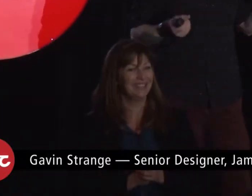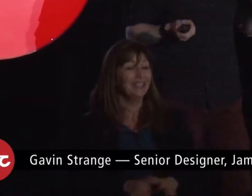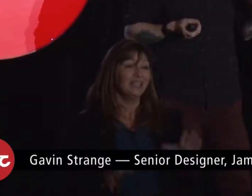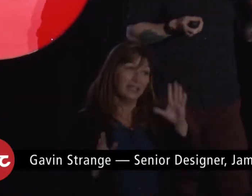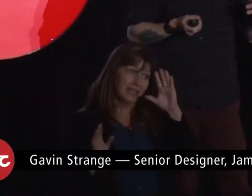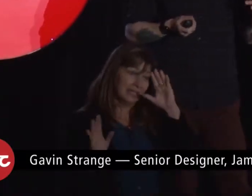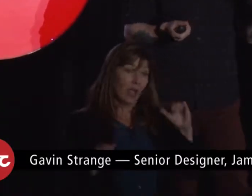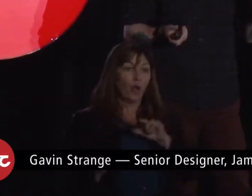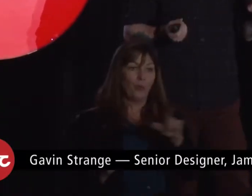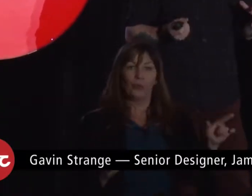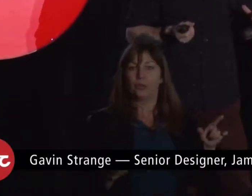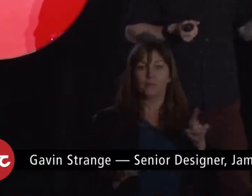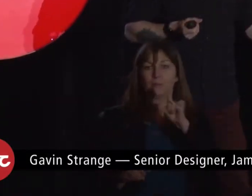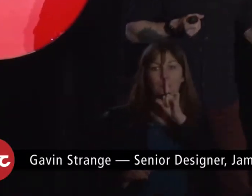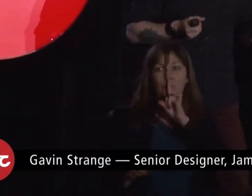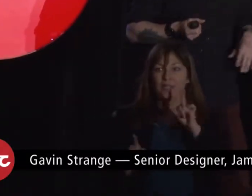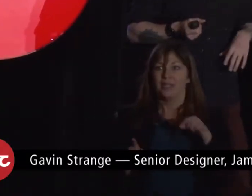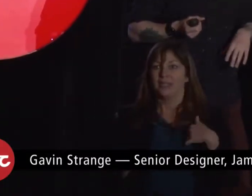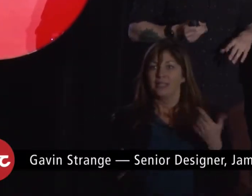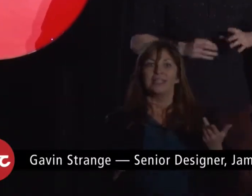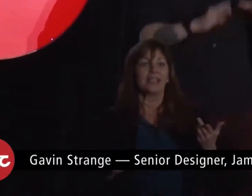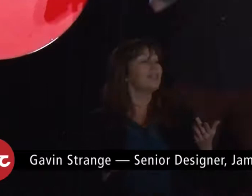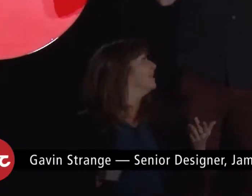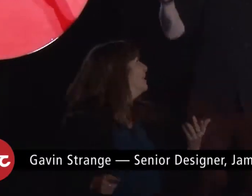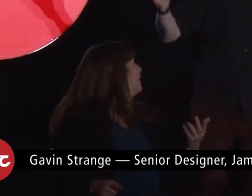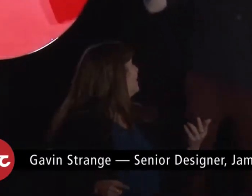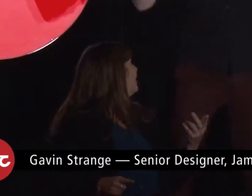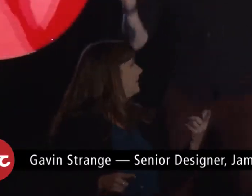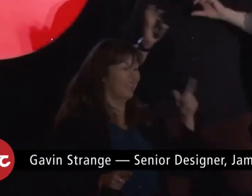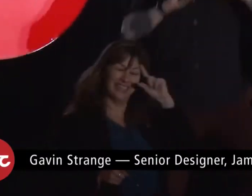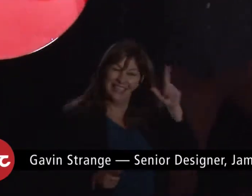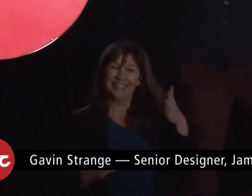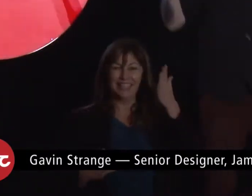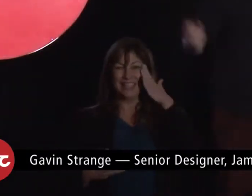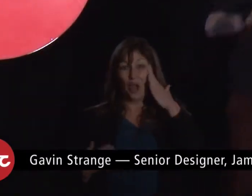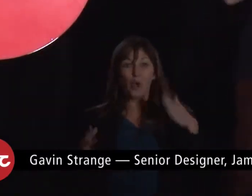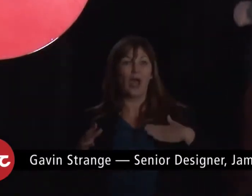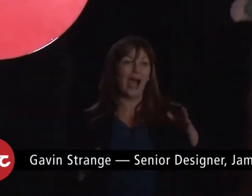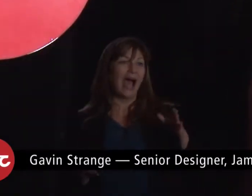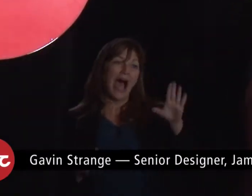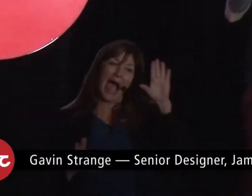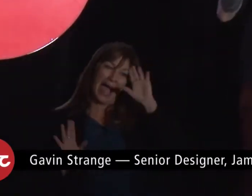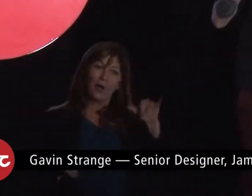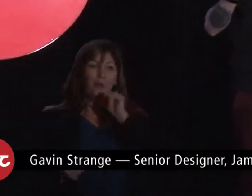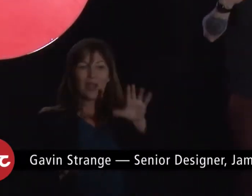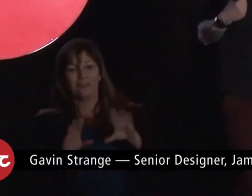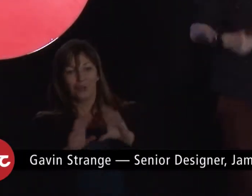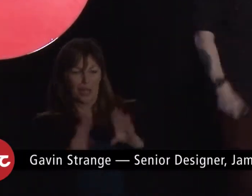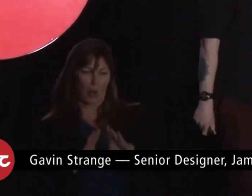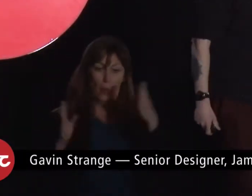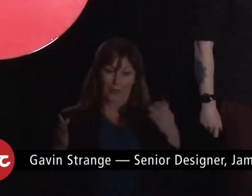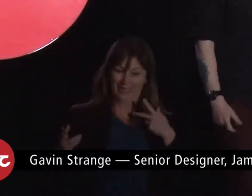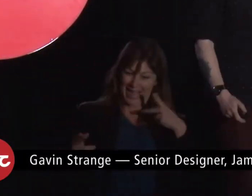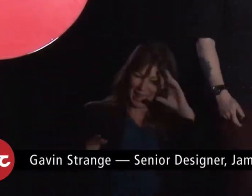their, you know, P45 sack, your sack letter in one of these lovely sort of like, hello, open me.